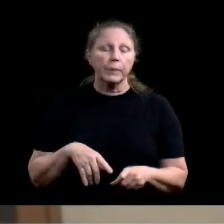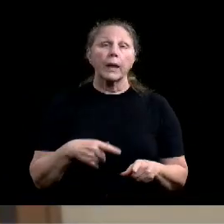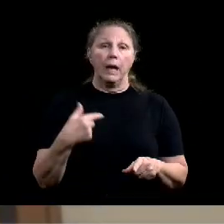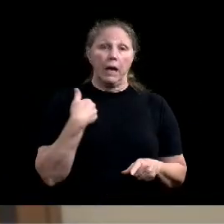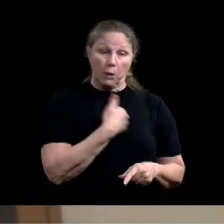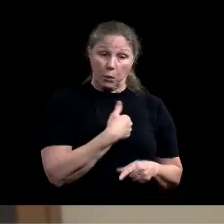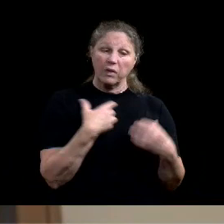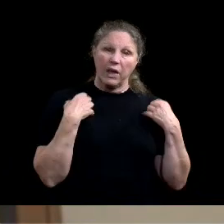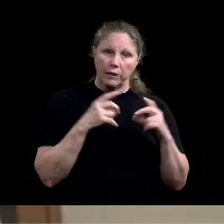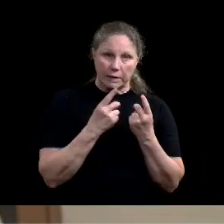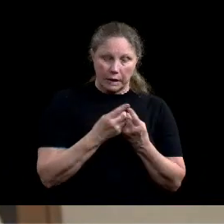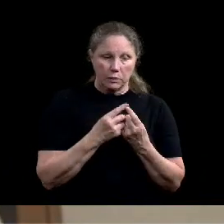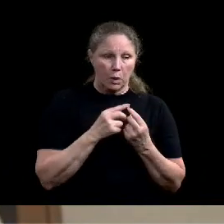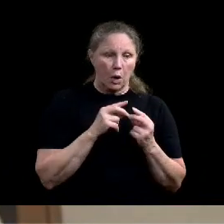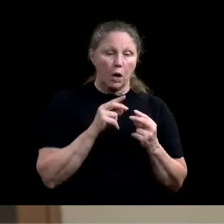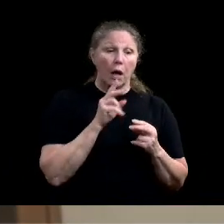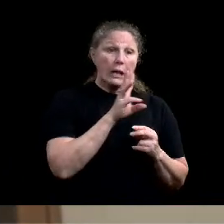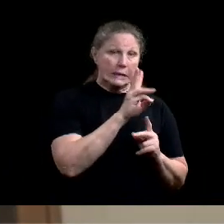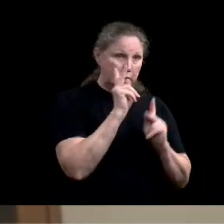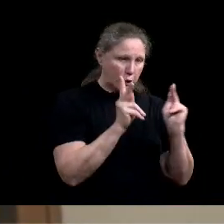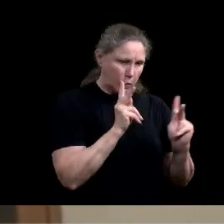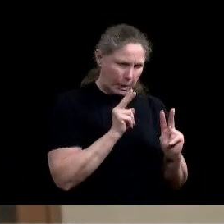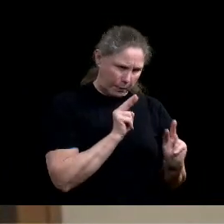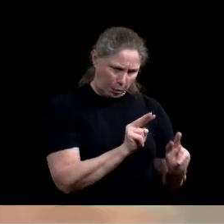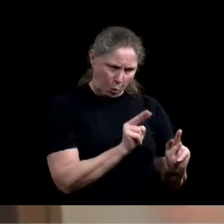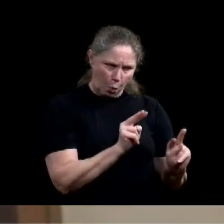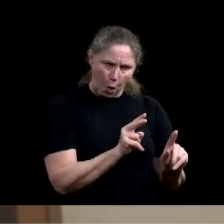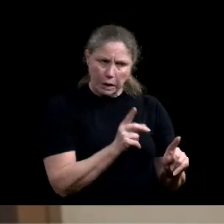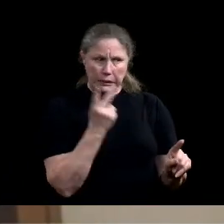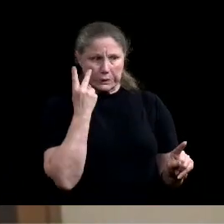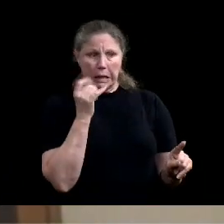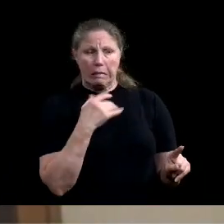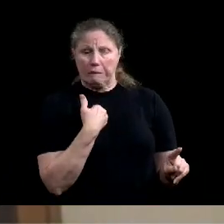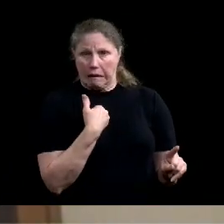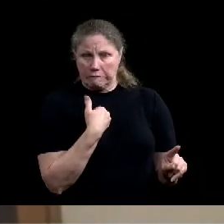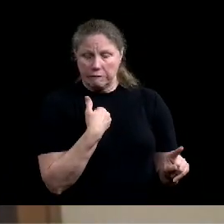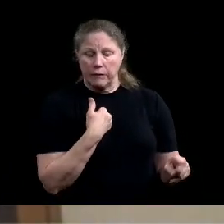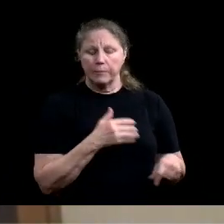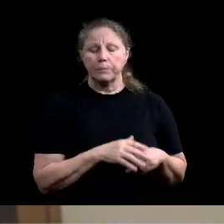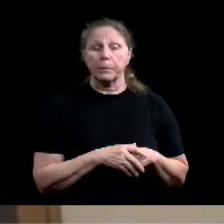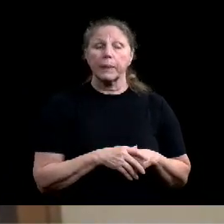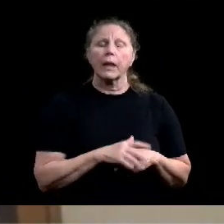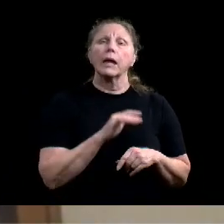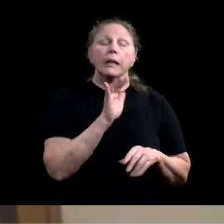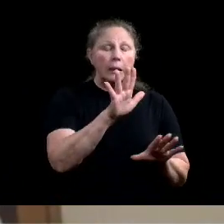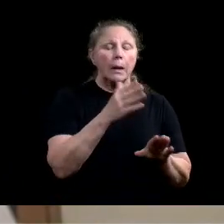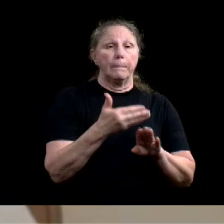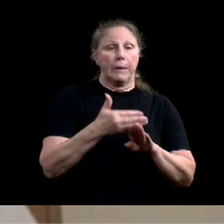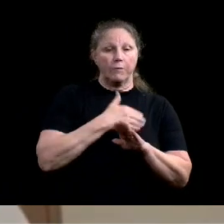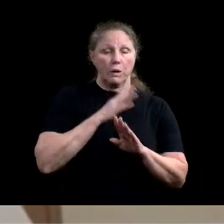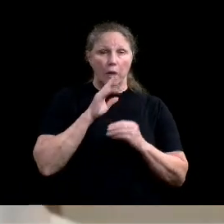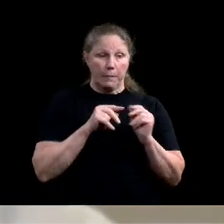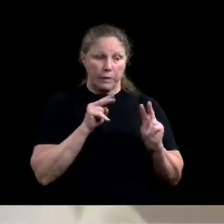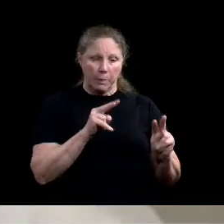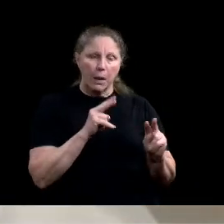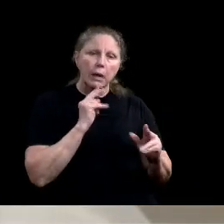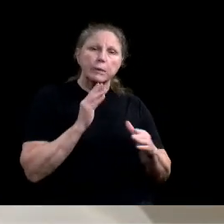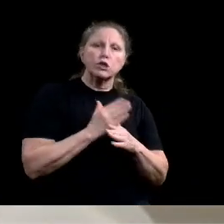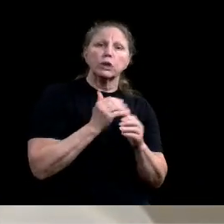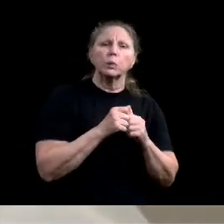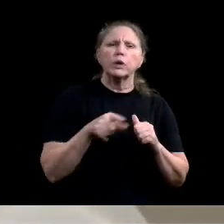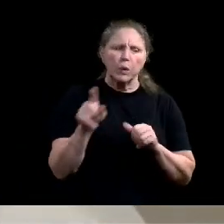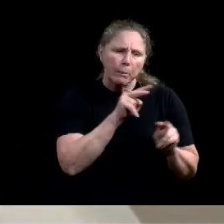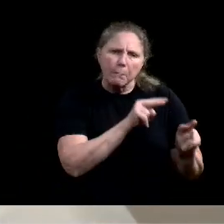And since we've brought up this monitoring before, I thought it would be a good opportunity to share what that monitoring means.